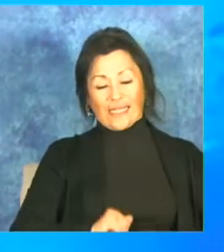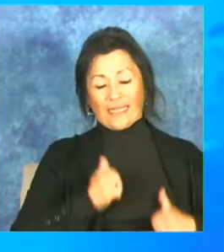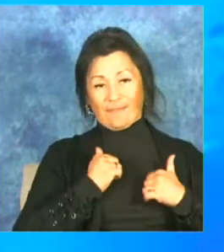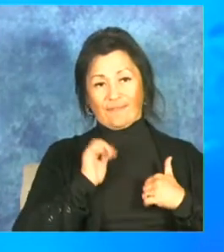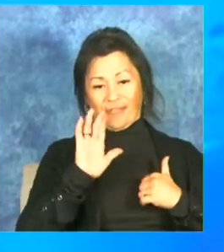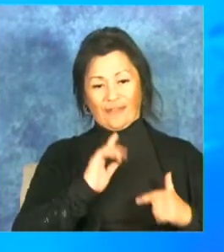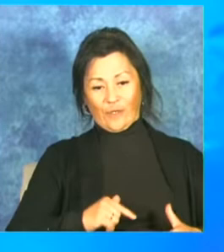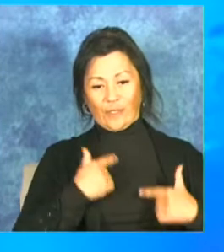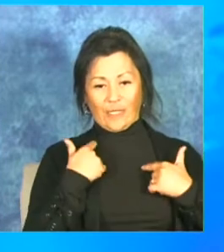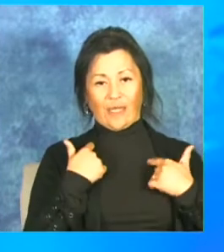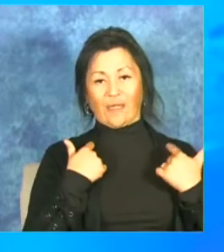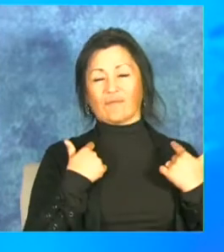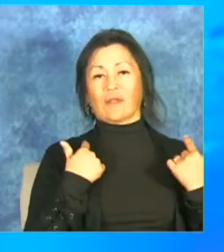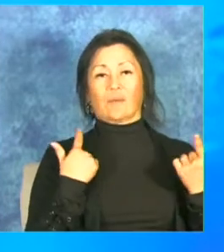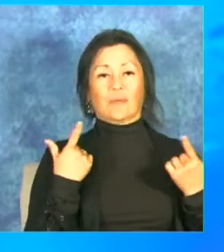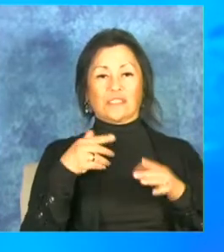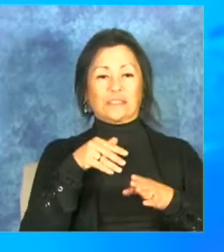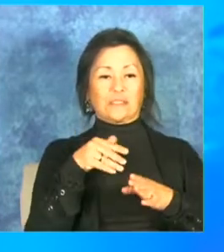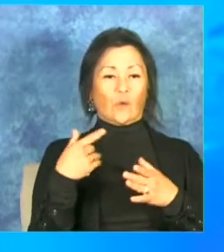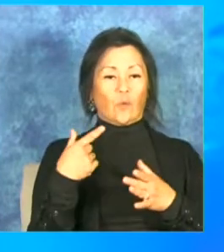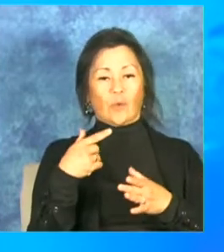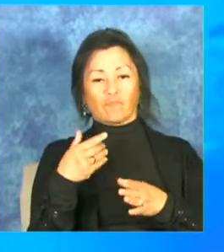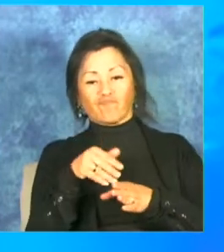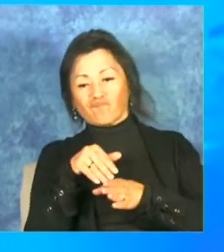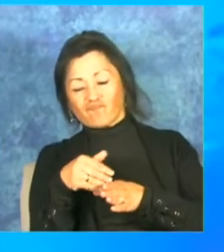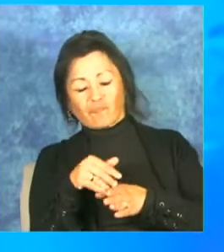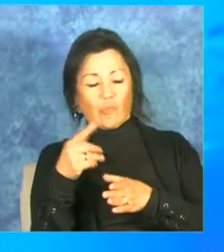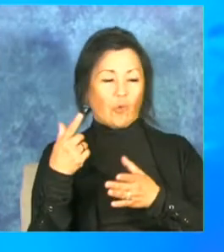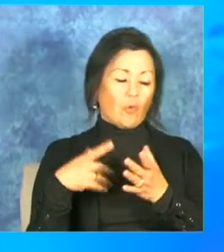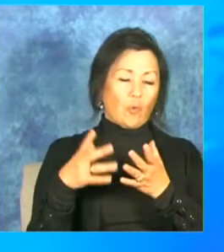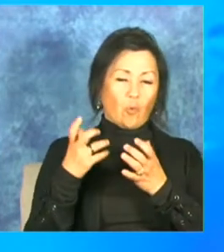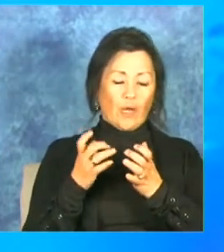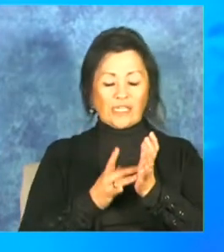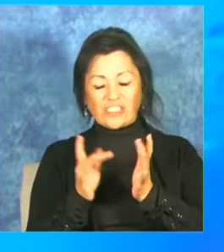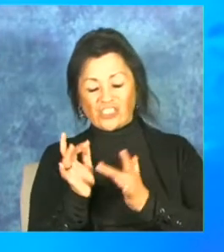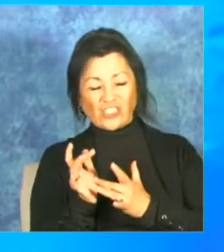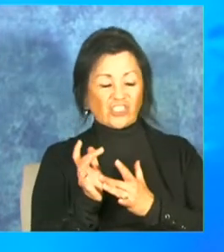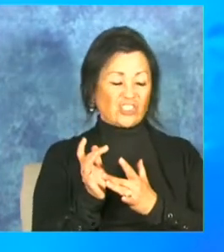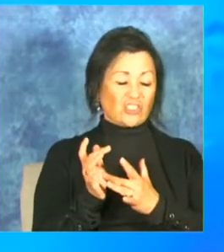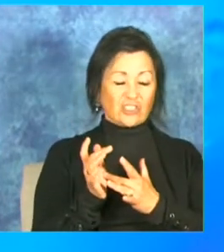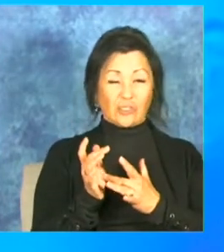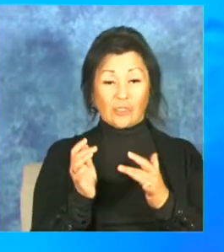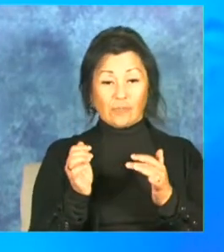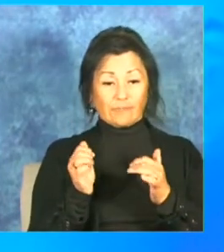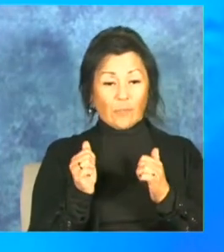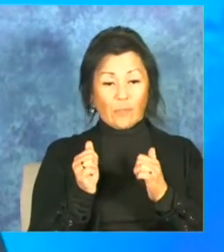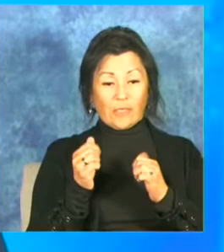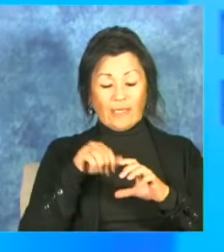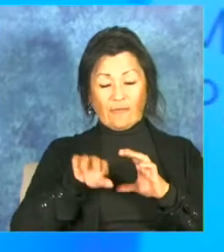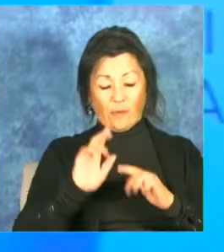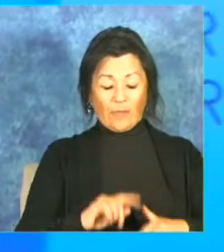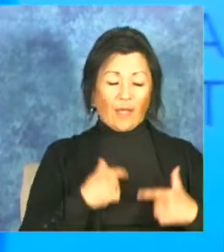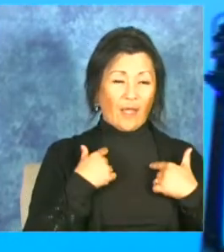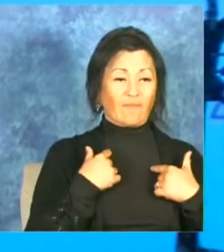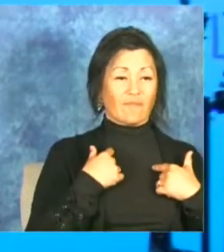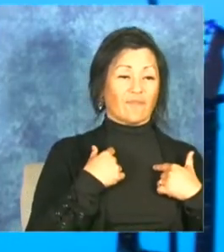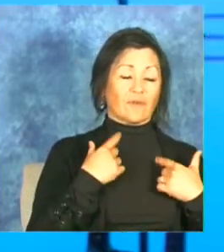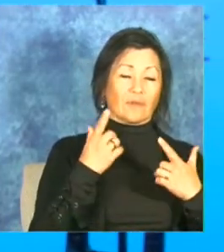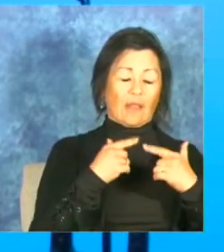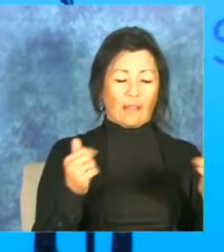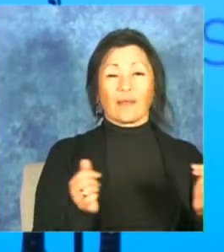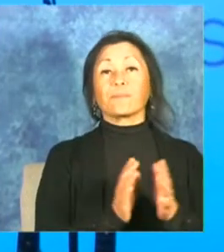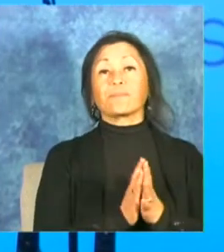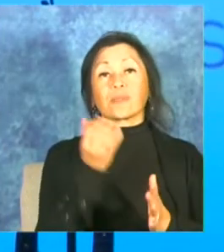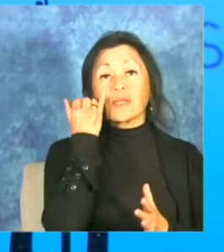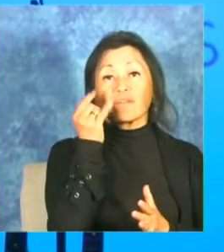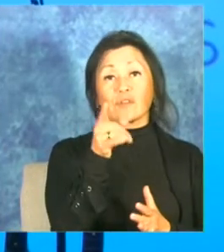life parsed out between what they want Jesus in the boat with them on and what they don't. And it doesn't work that way.